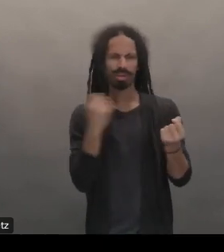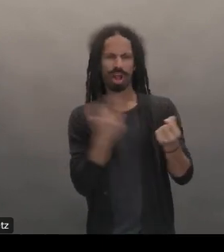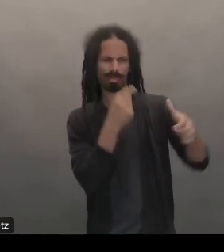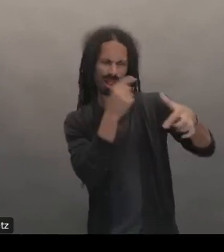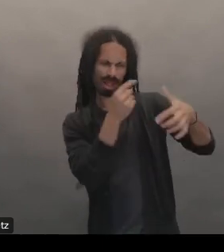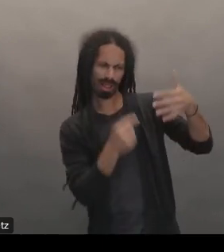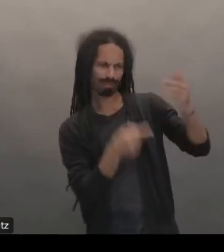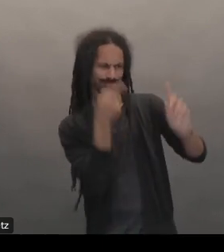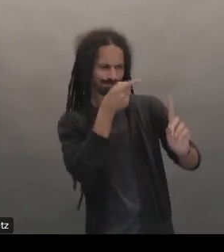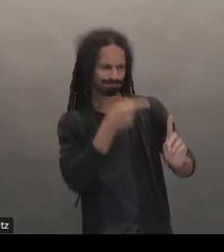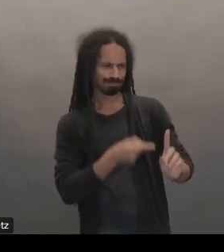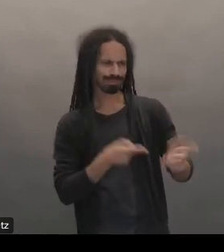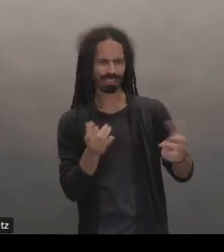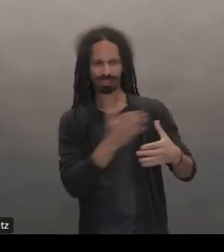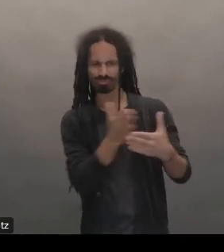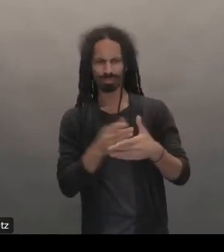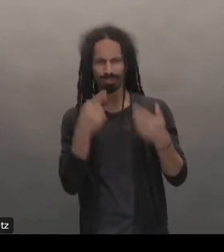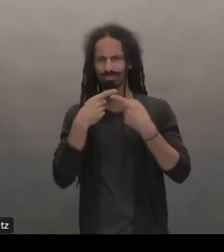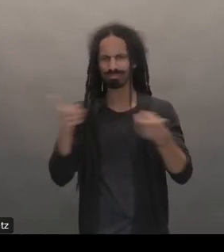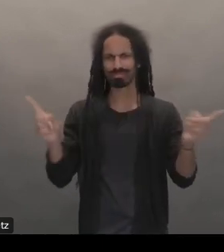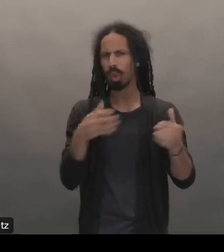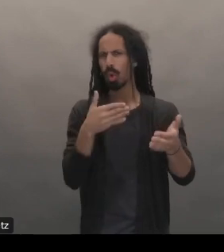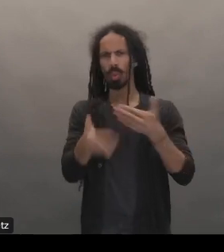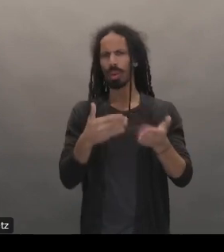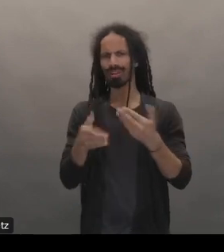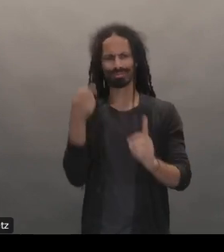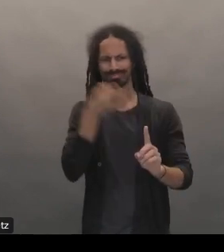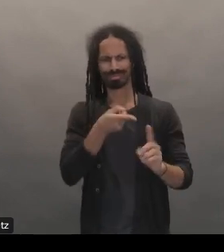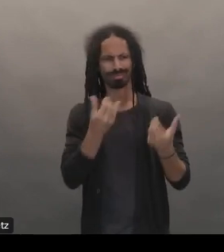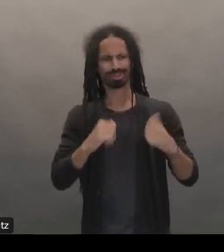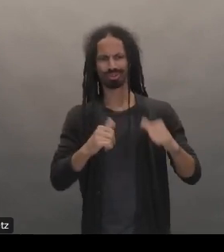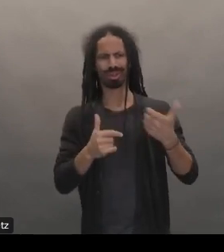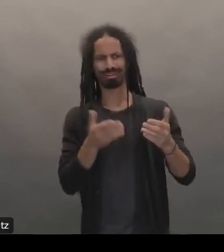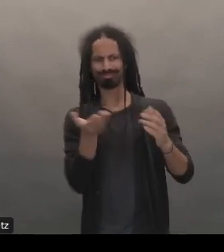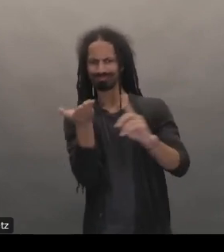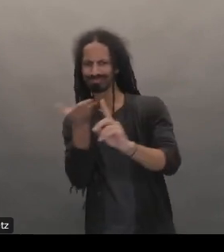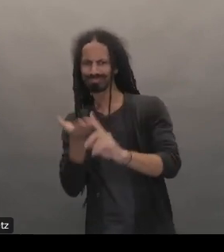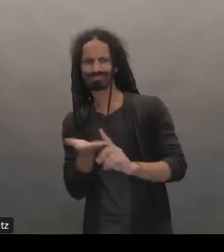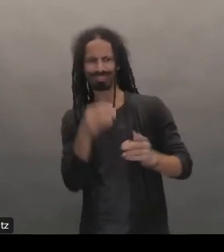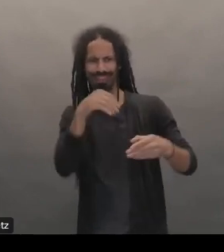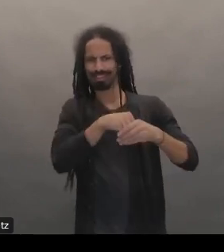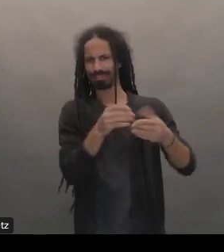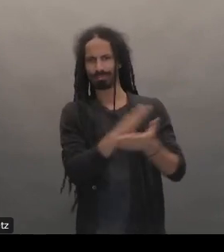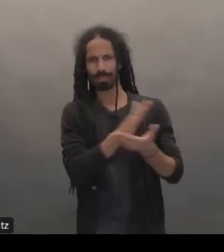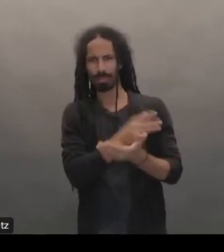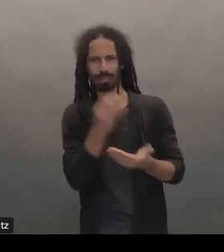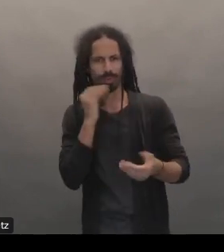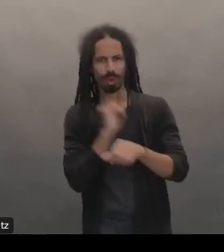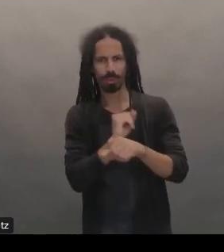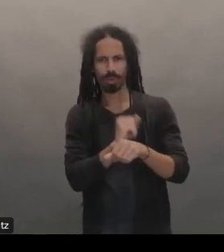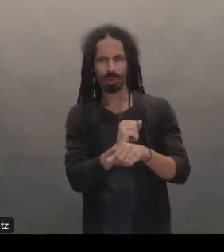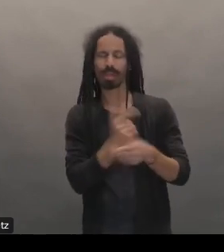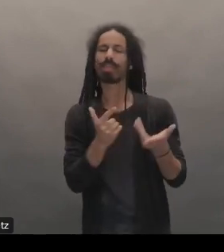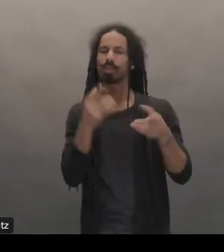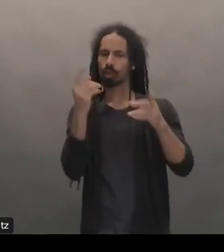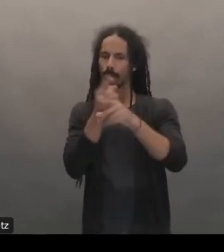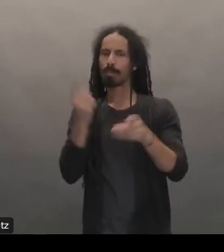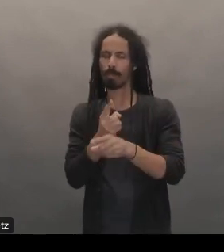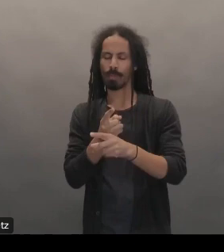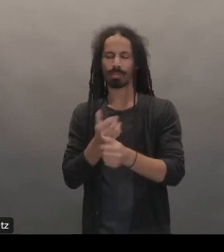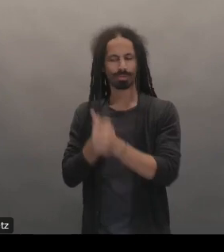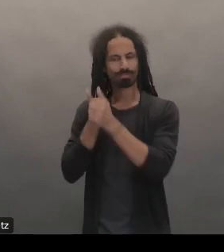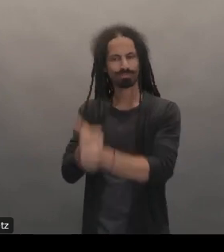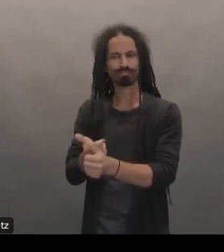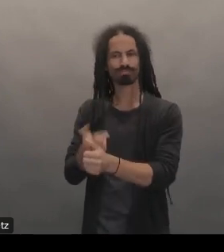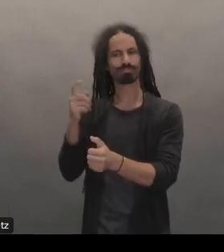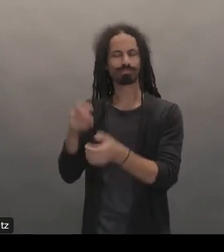share for whatever point within your paper, within your assignment, there is a way to do it, and you can follow the